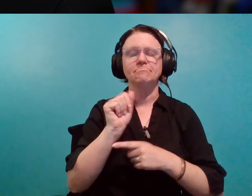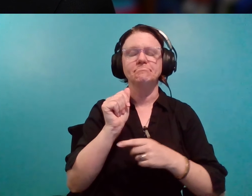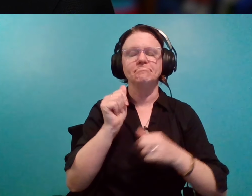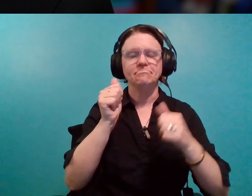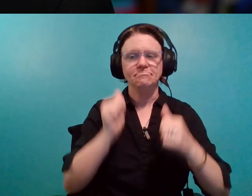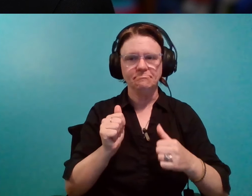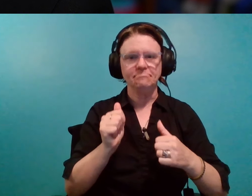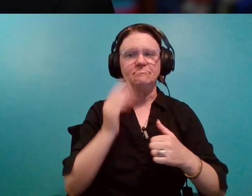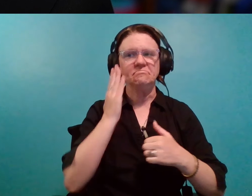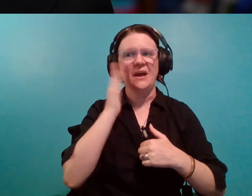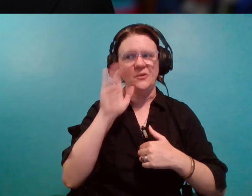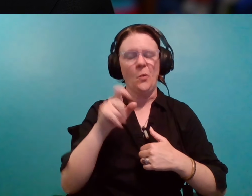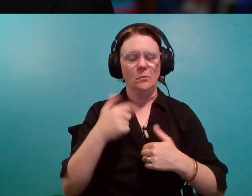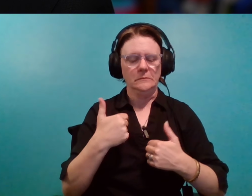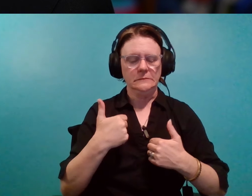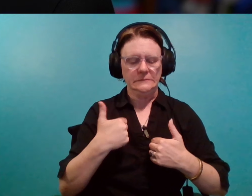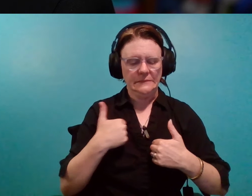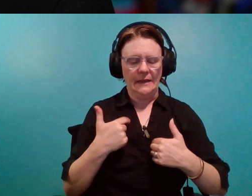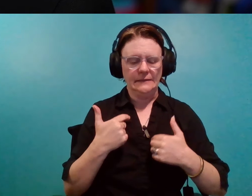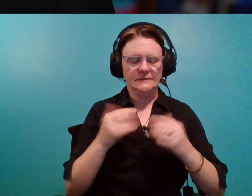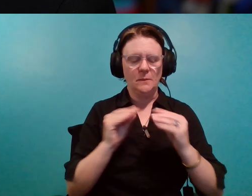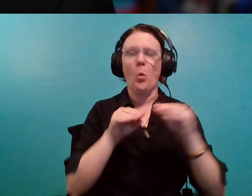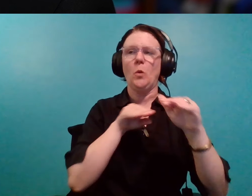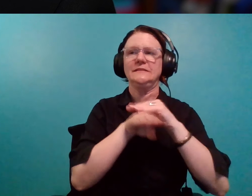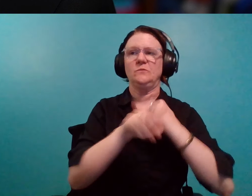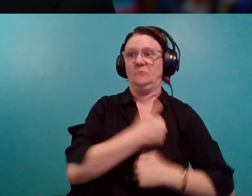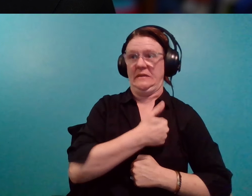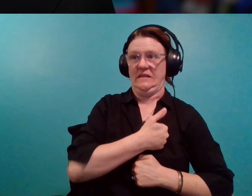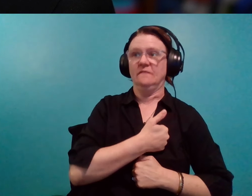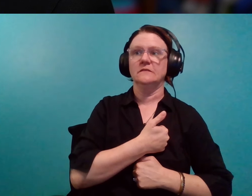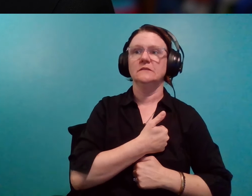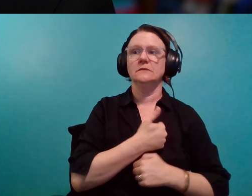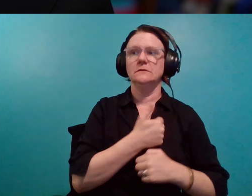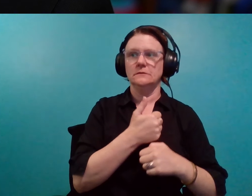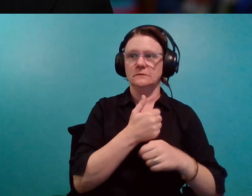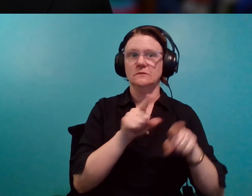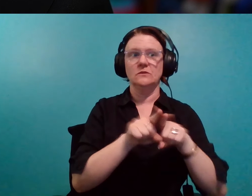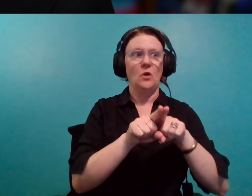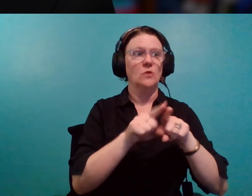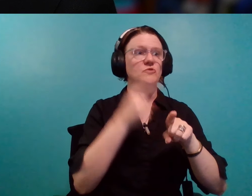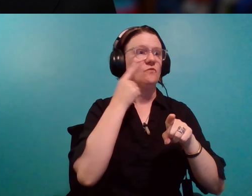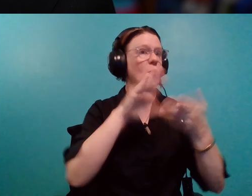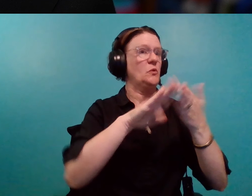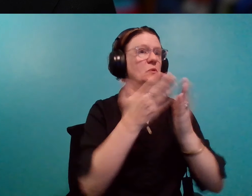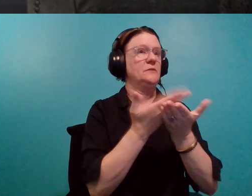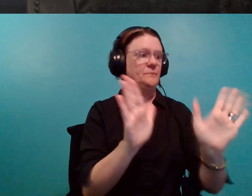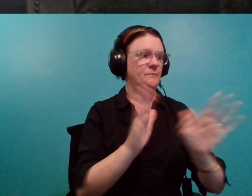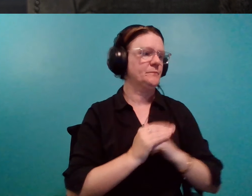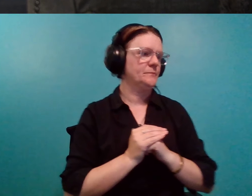learned there are things that I needed to make more accessible for myself and also for the